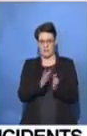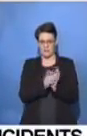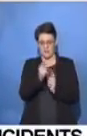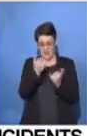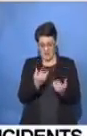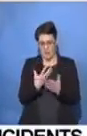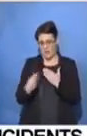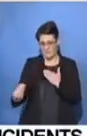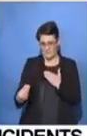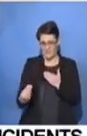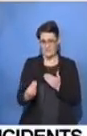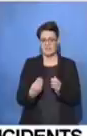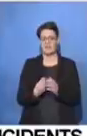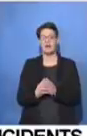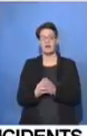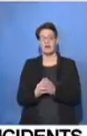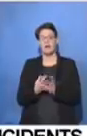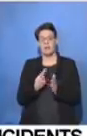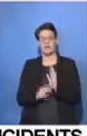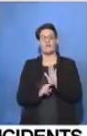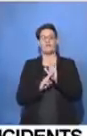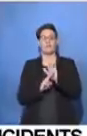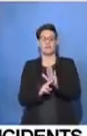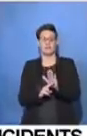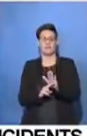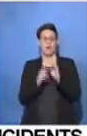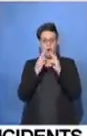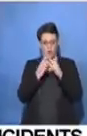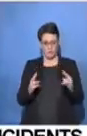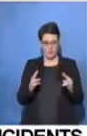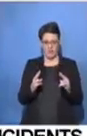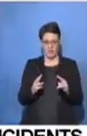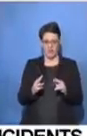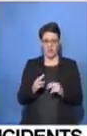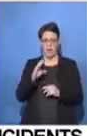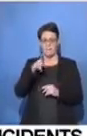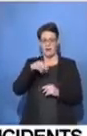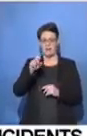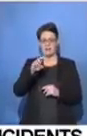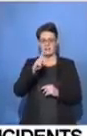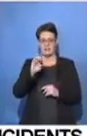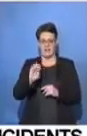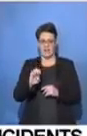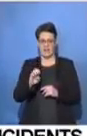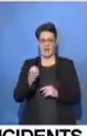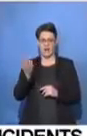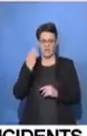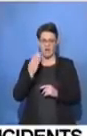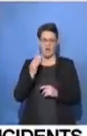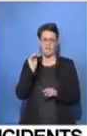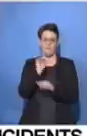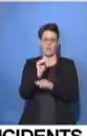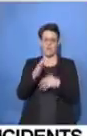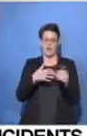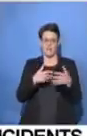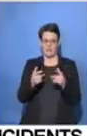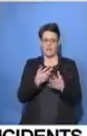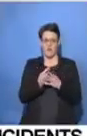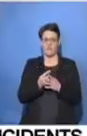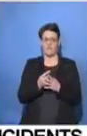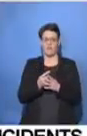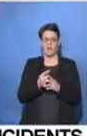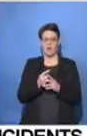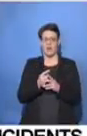left, but indeed ably represented by Honorable Kawinda Pande, former Foreign Affairs Minister of the Republic of